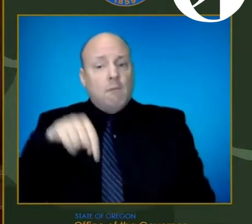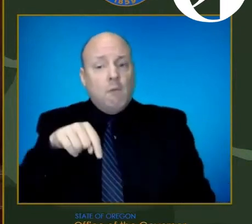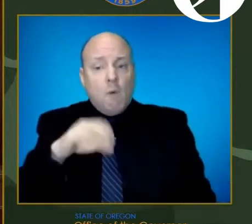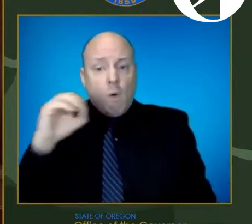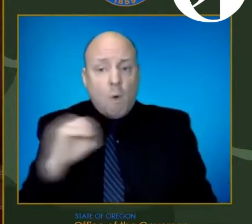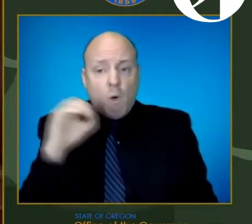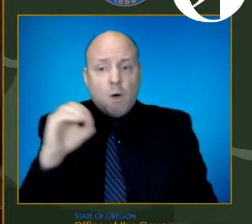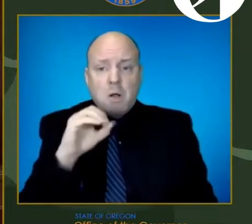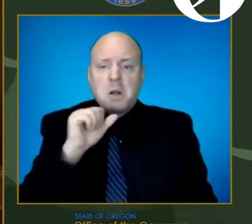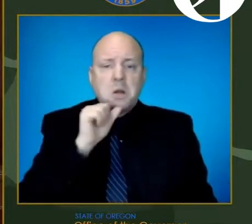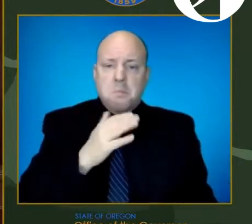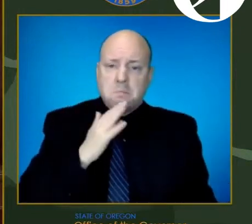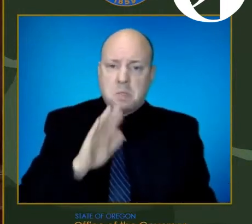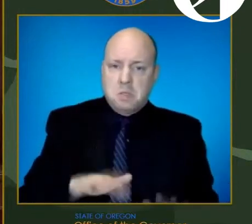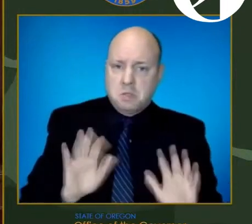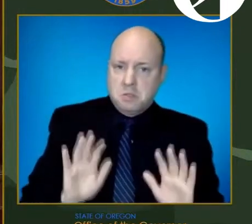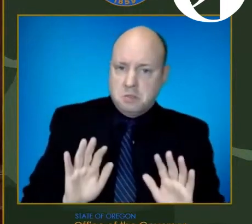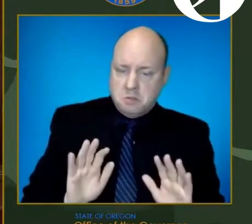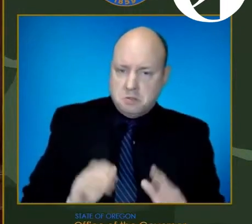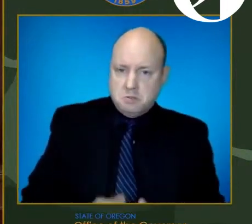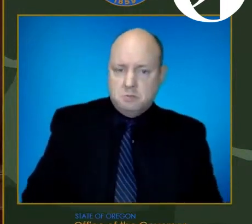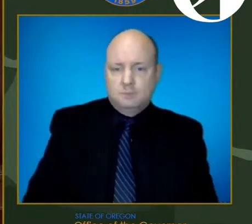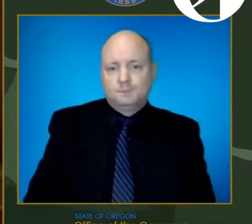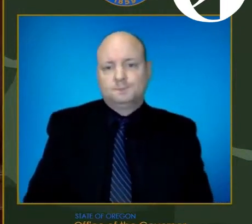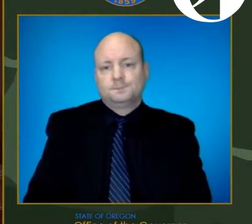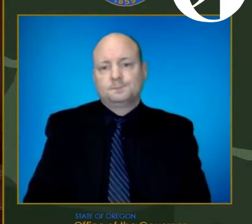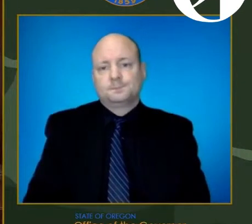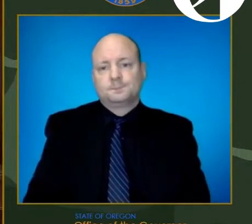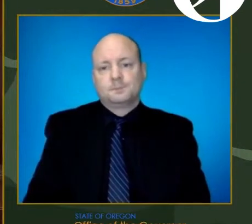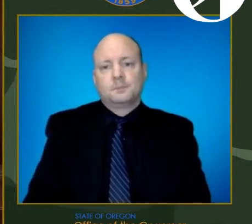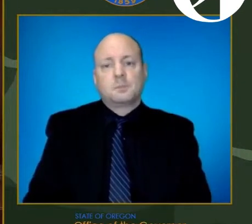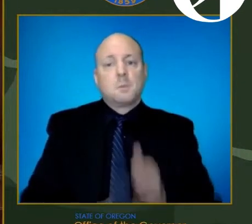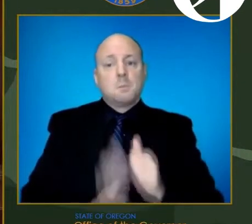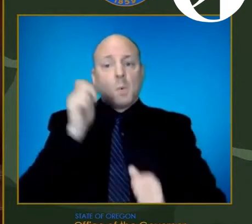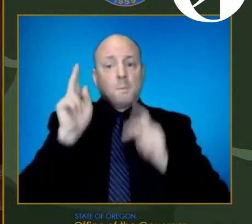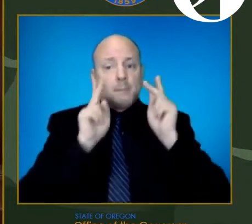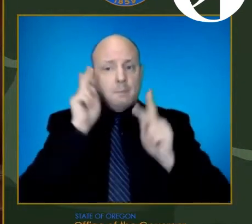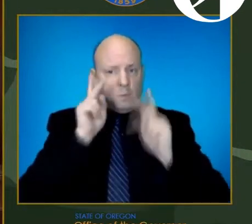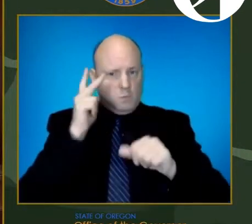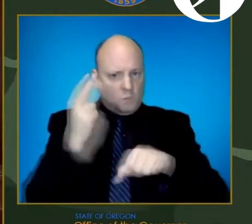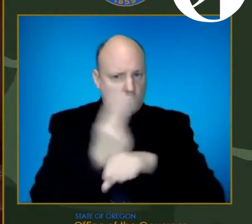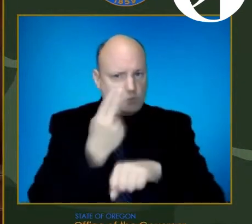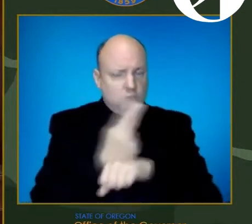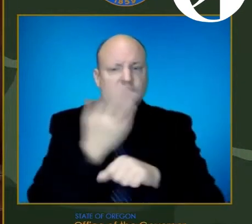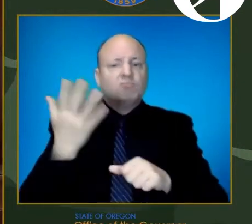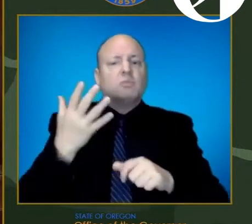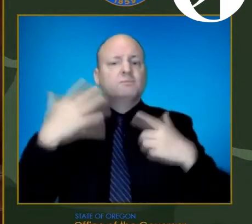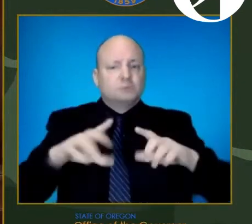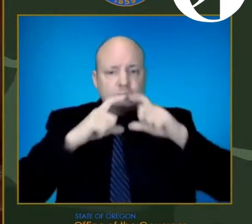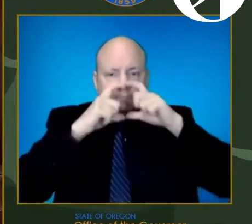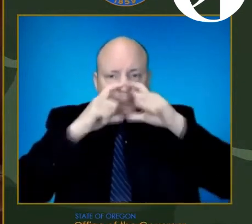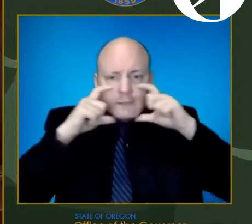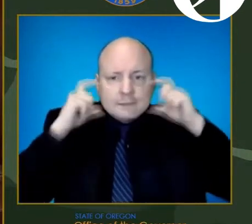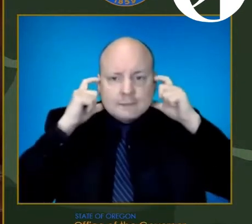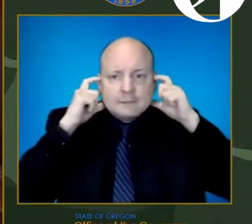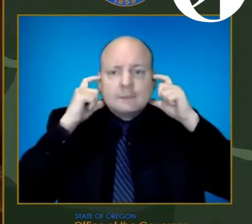were holding strong. The overwhelming majority were wearing masks and limiting